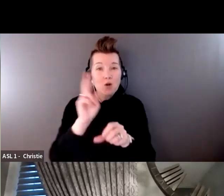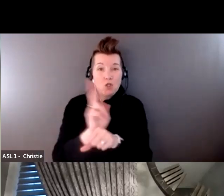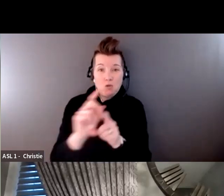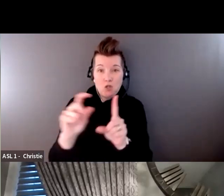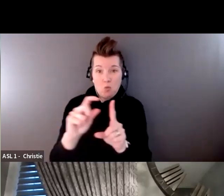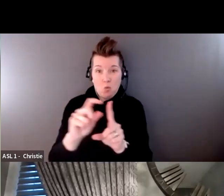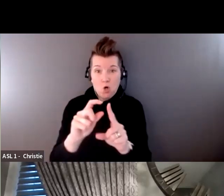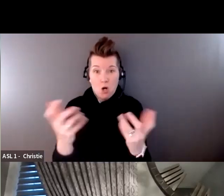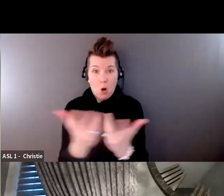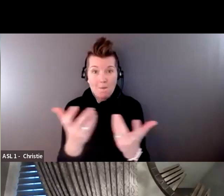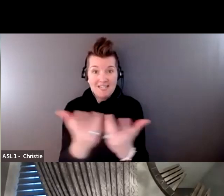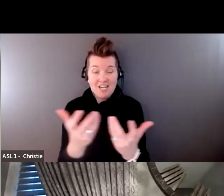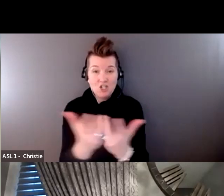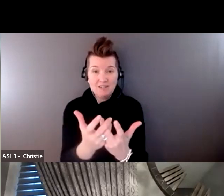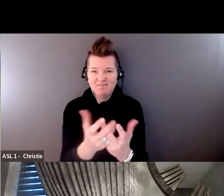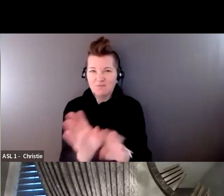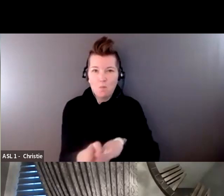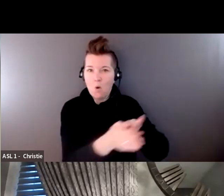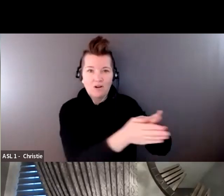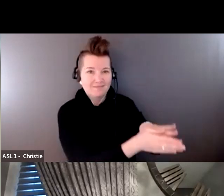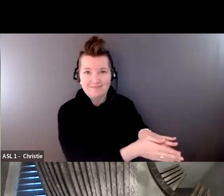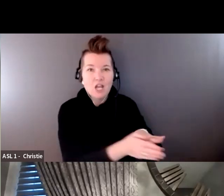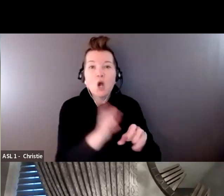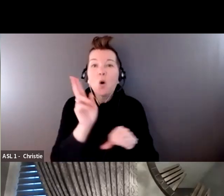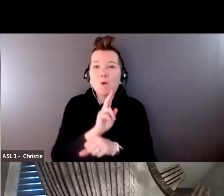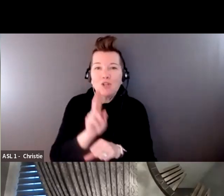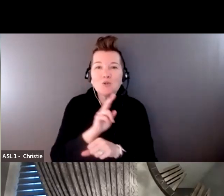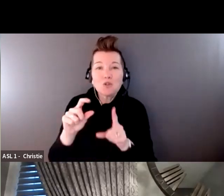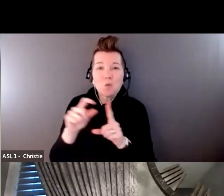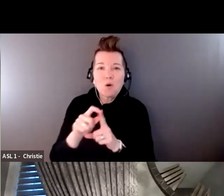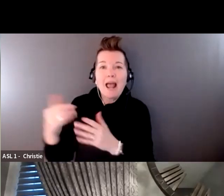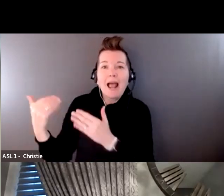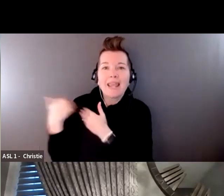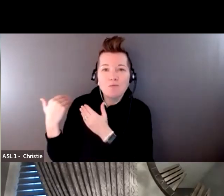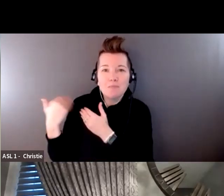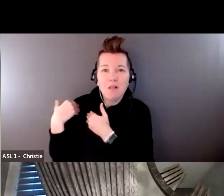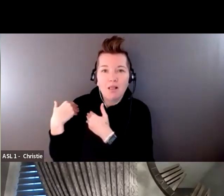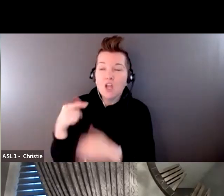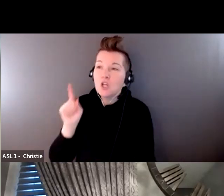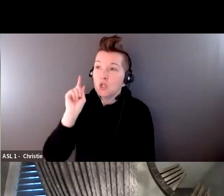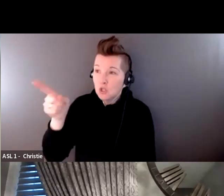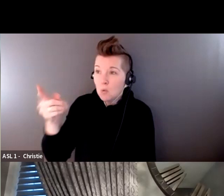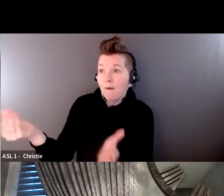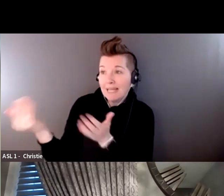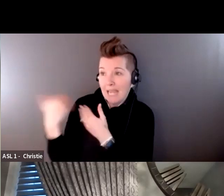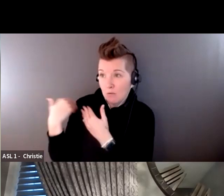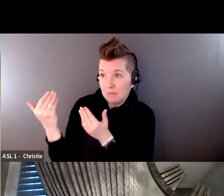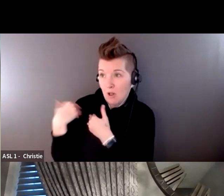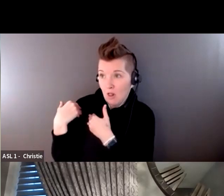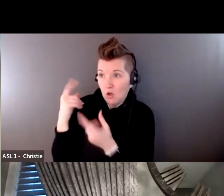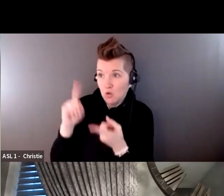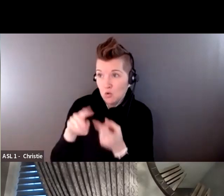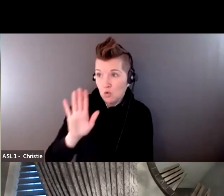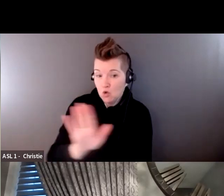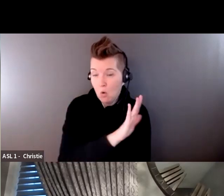term, and saying accountability. When you tell people they're accountable, or you tell employees, you know what, this is part of your accountability to your